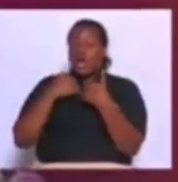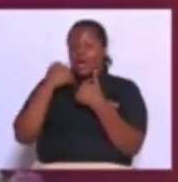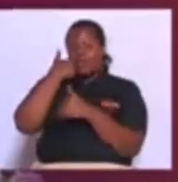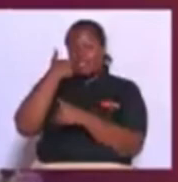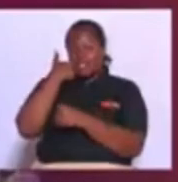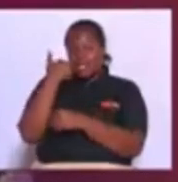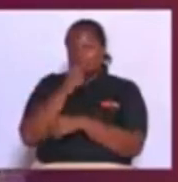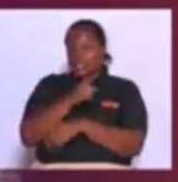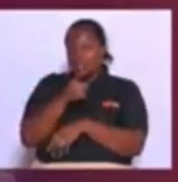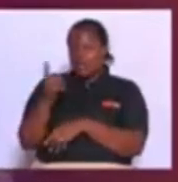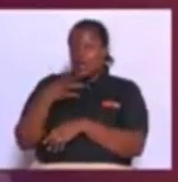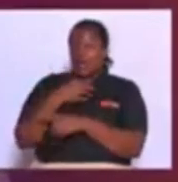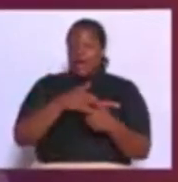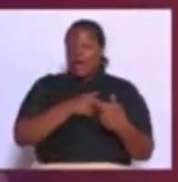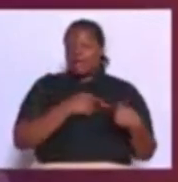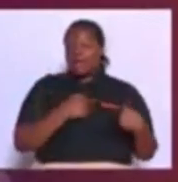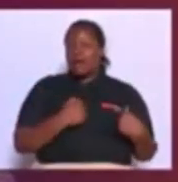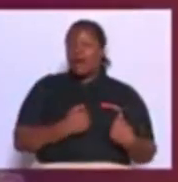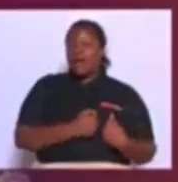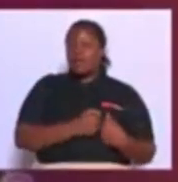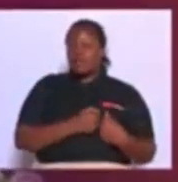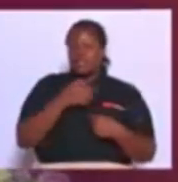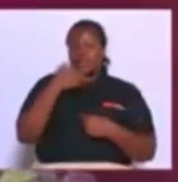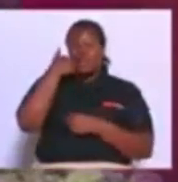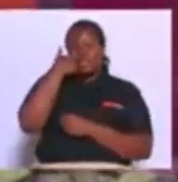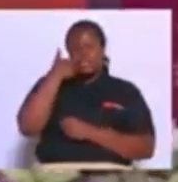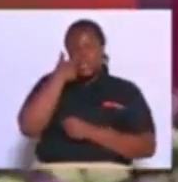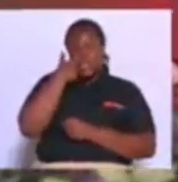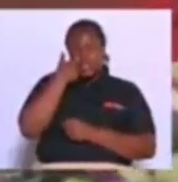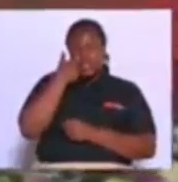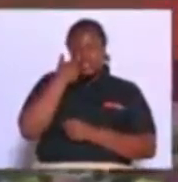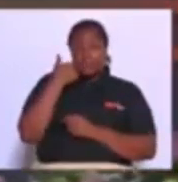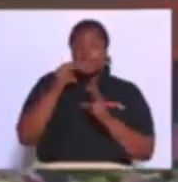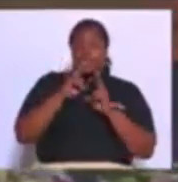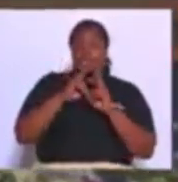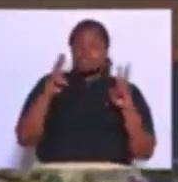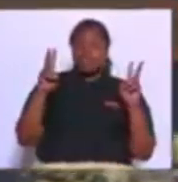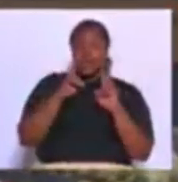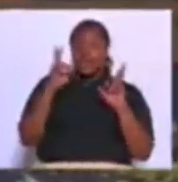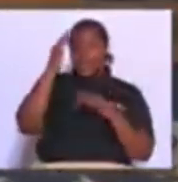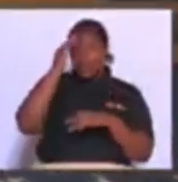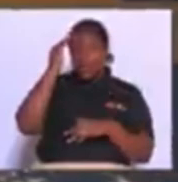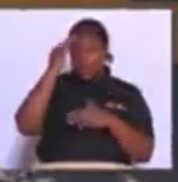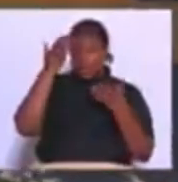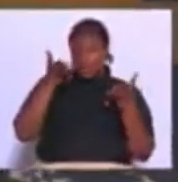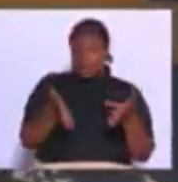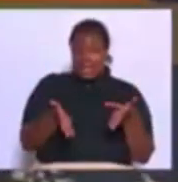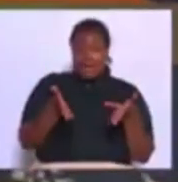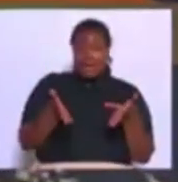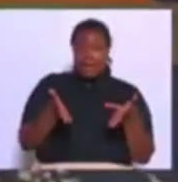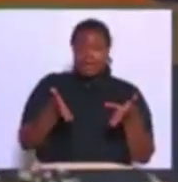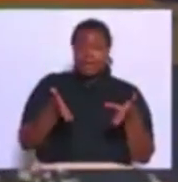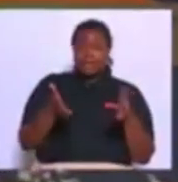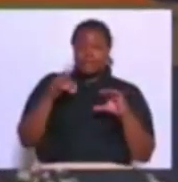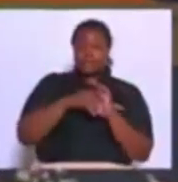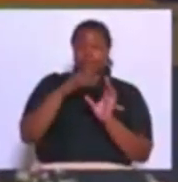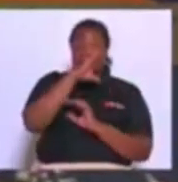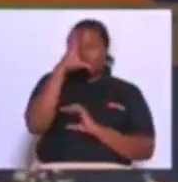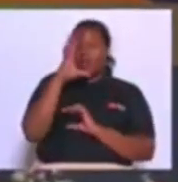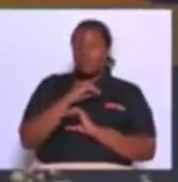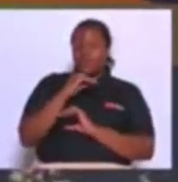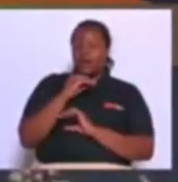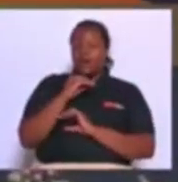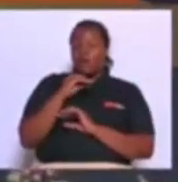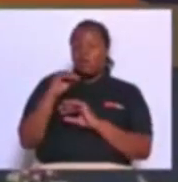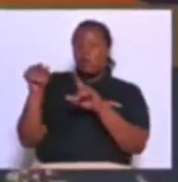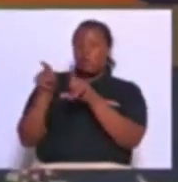diseases. And heart disease is actually very prominent here in Africa as